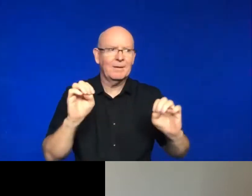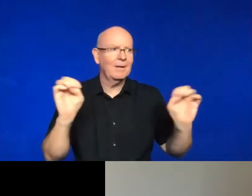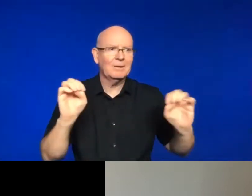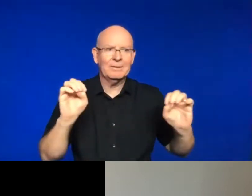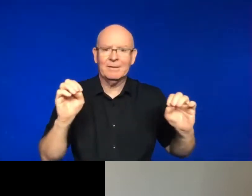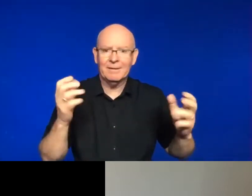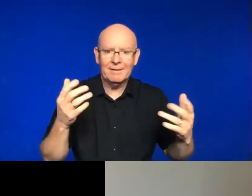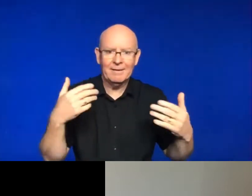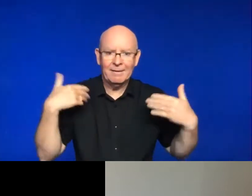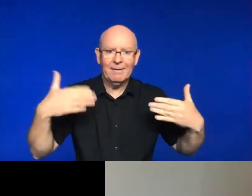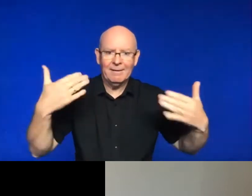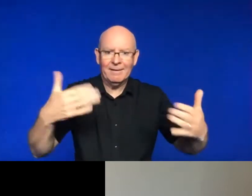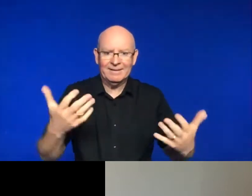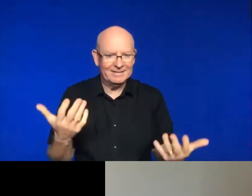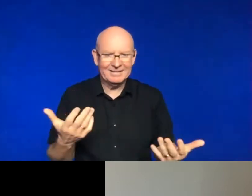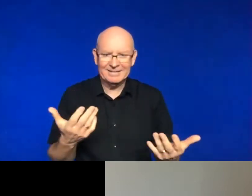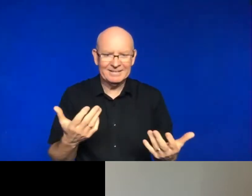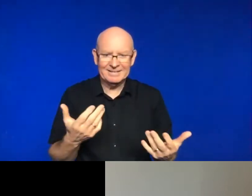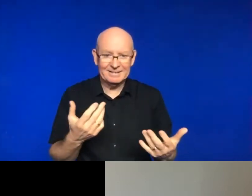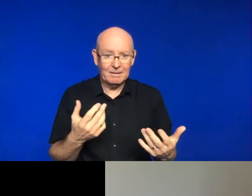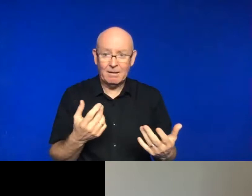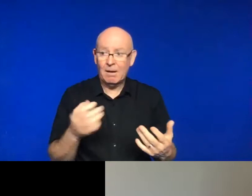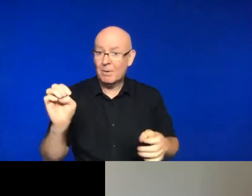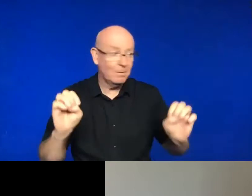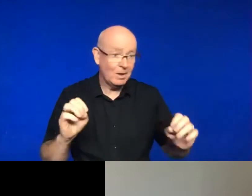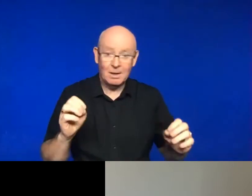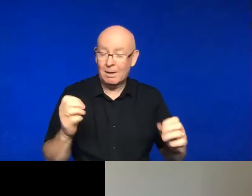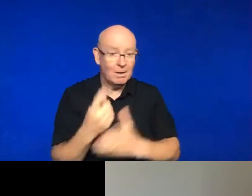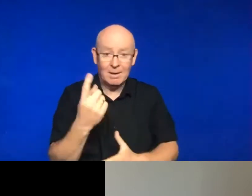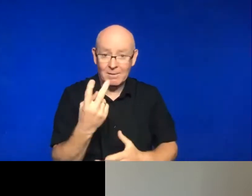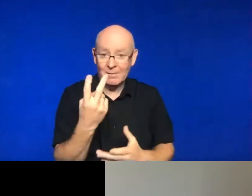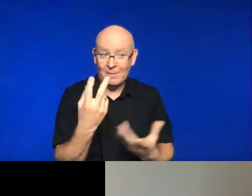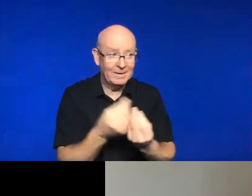season in some part of the world, and COVID-19 overlaps